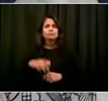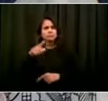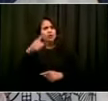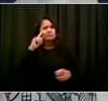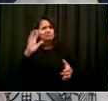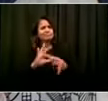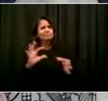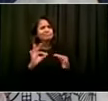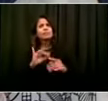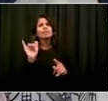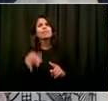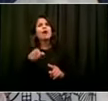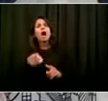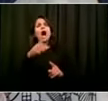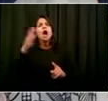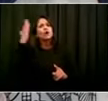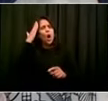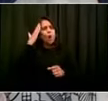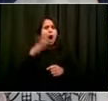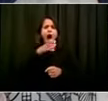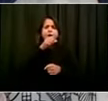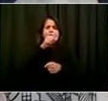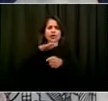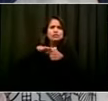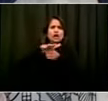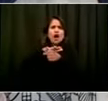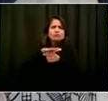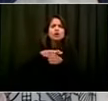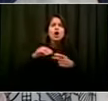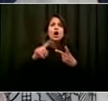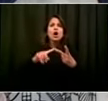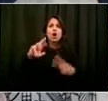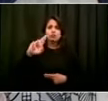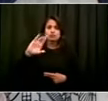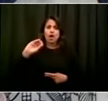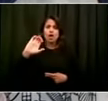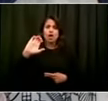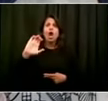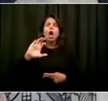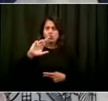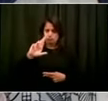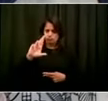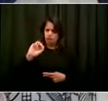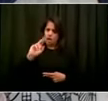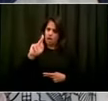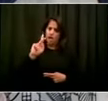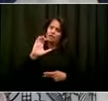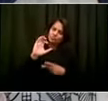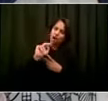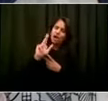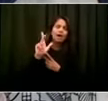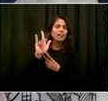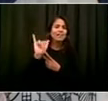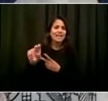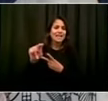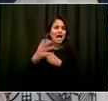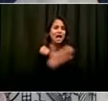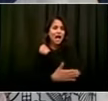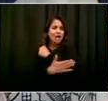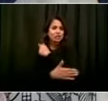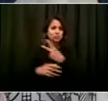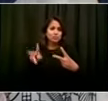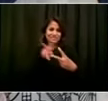I'm wondering if you think they're being put to the same standards as the city, given that their